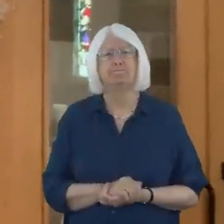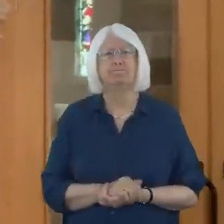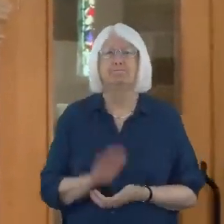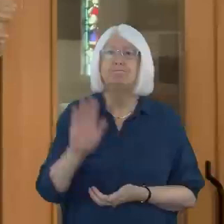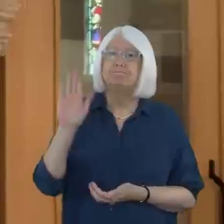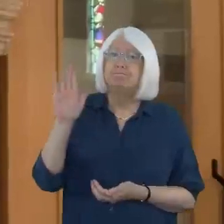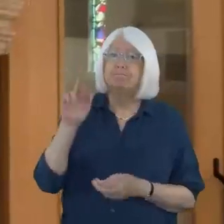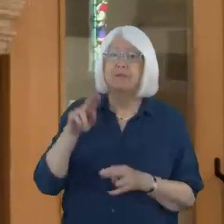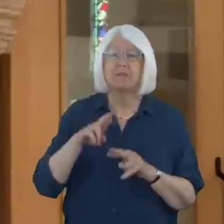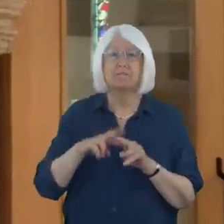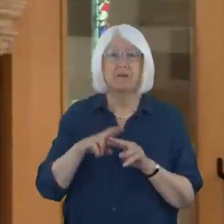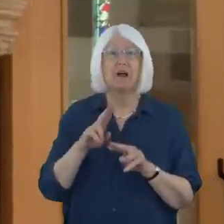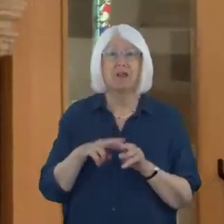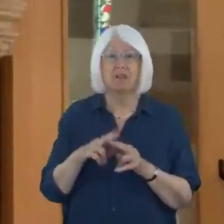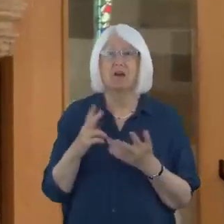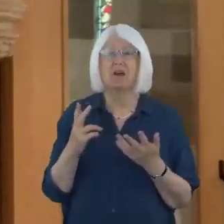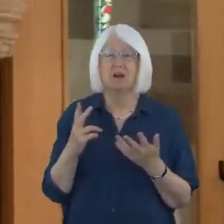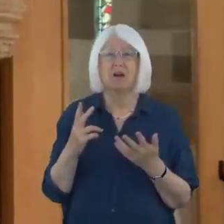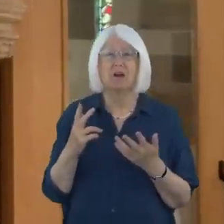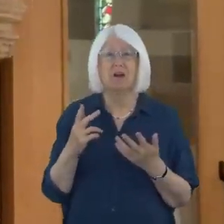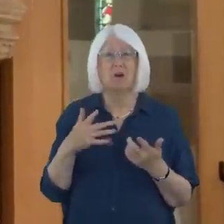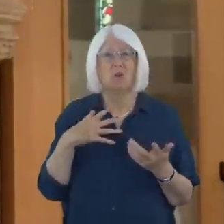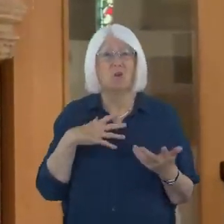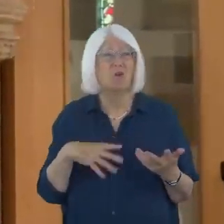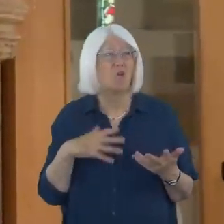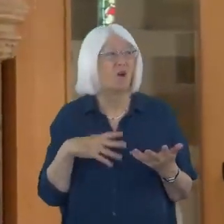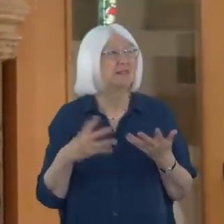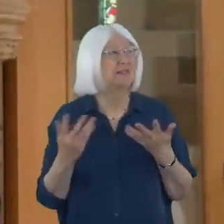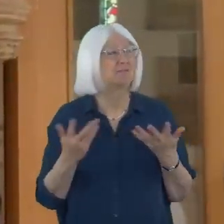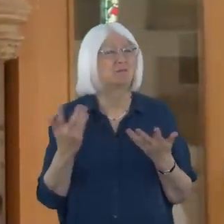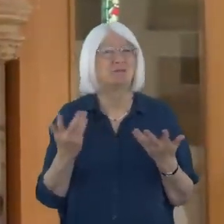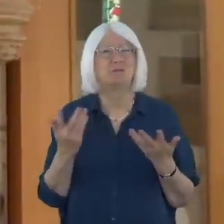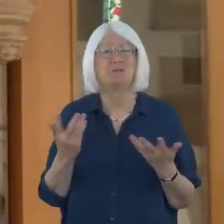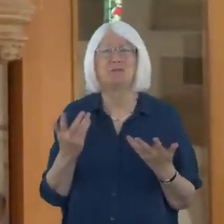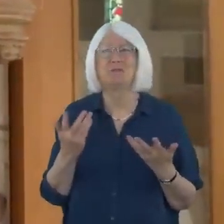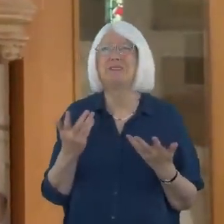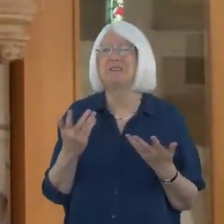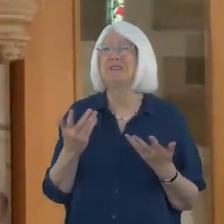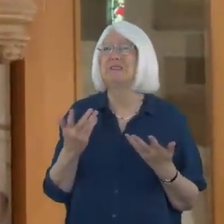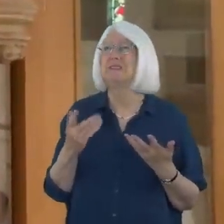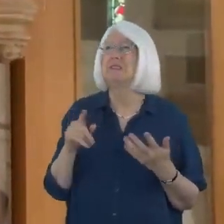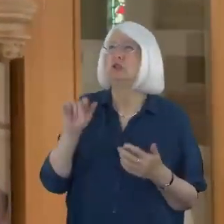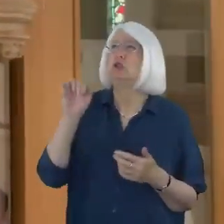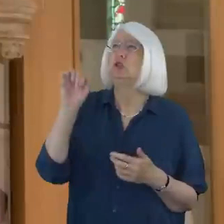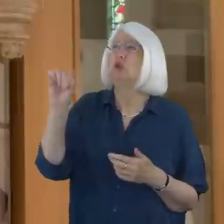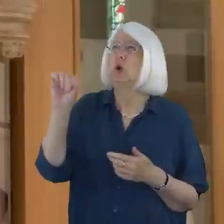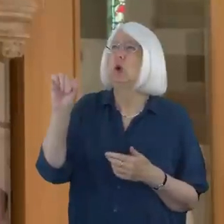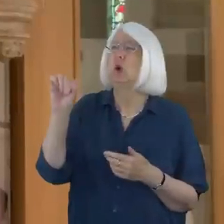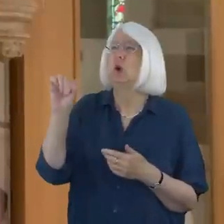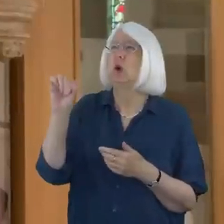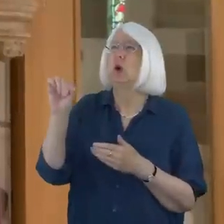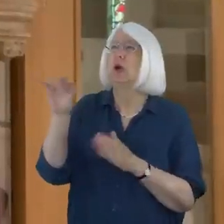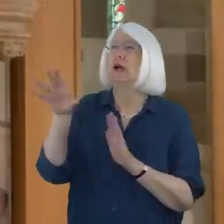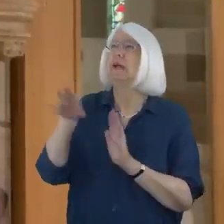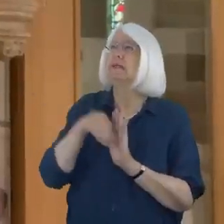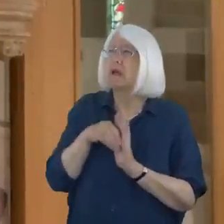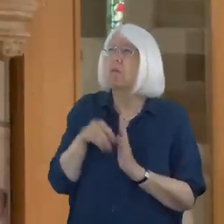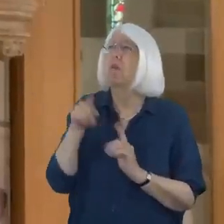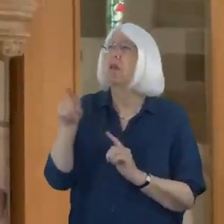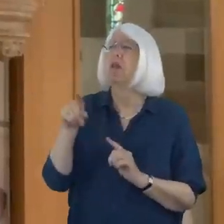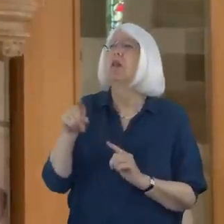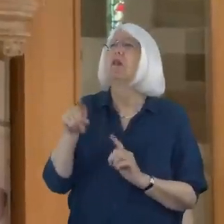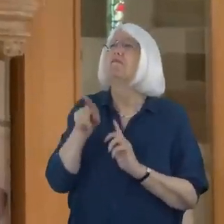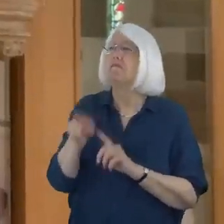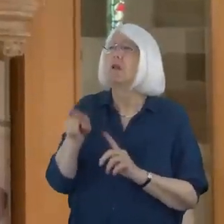Heavenly Father, we seek, however inadequately, to follow your example of loving our